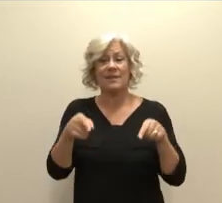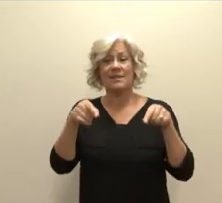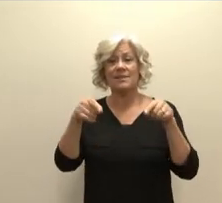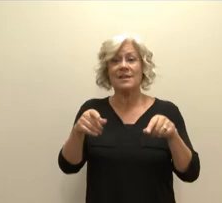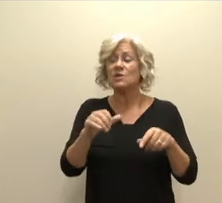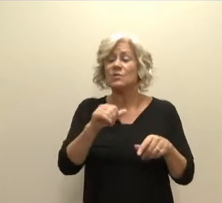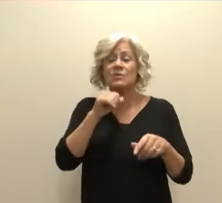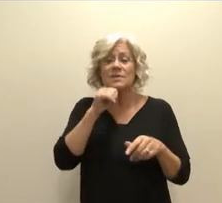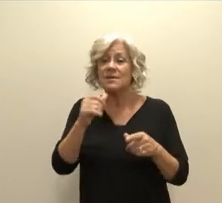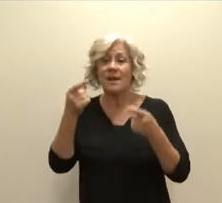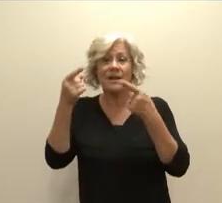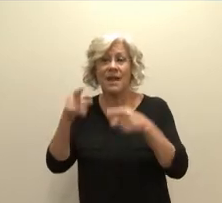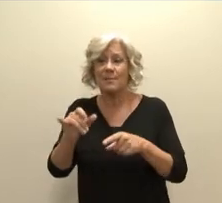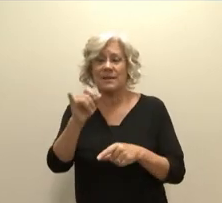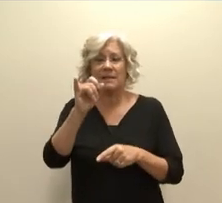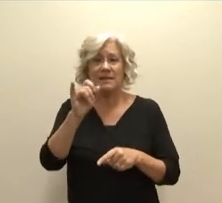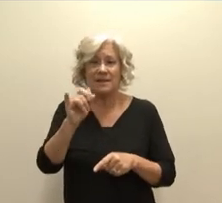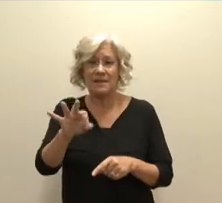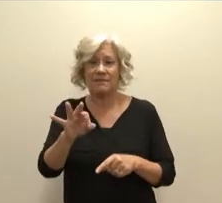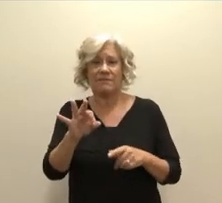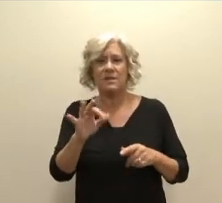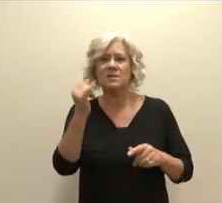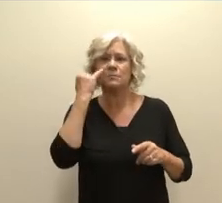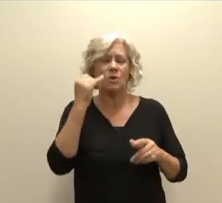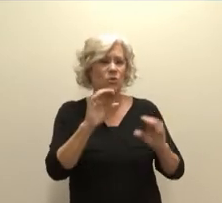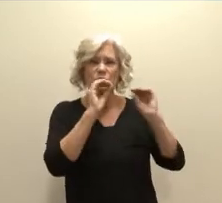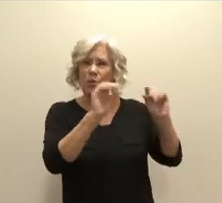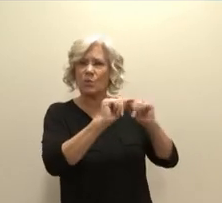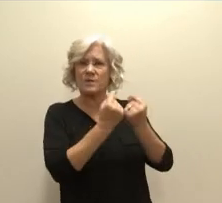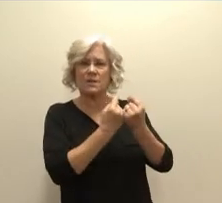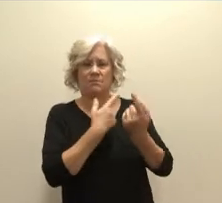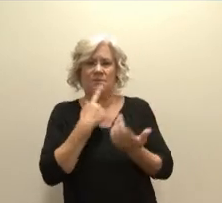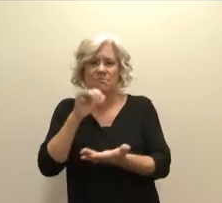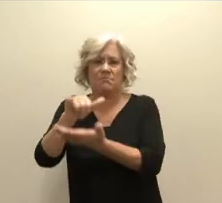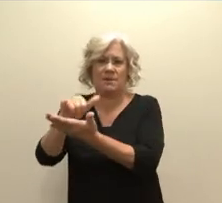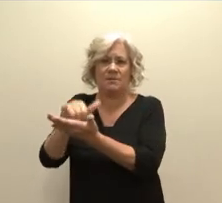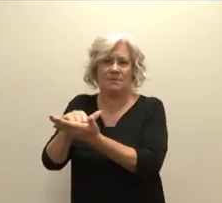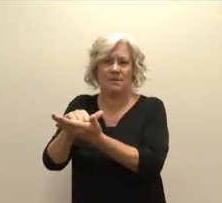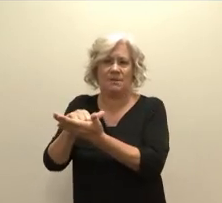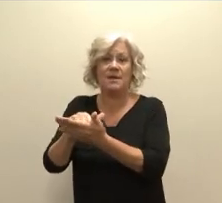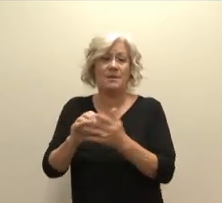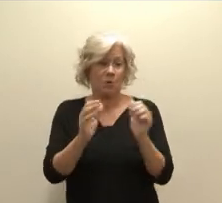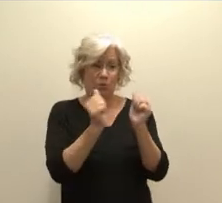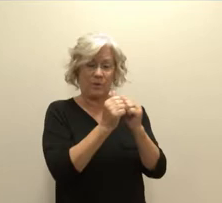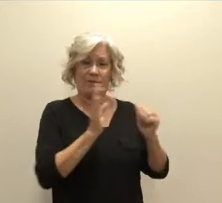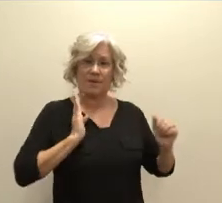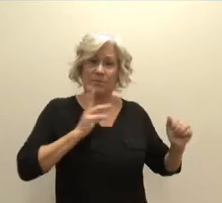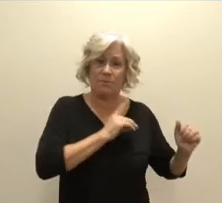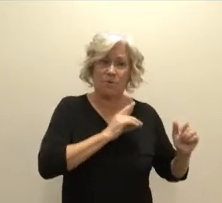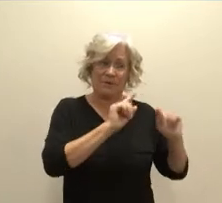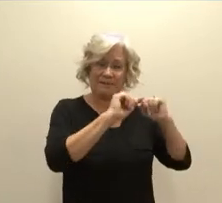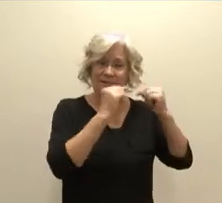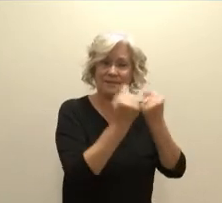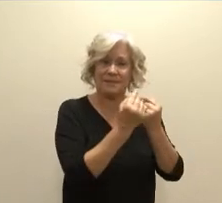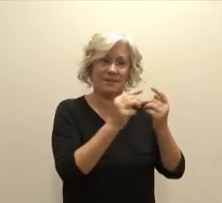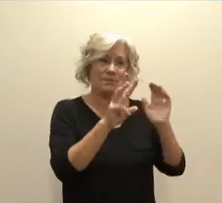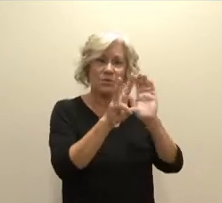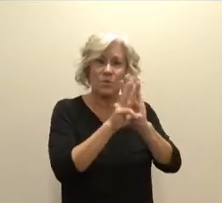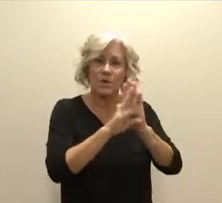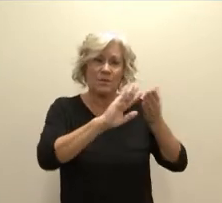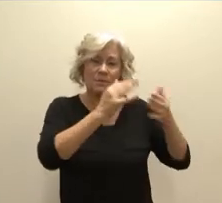an incredible team in the Waco community. The employees,